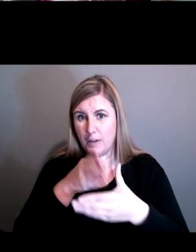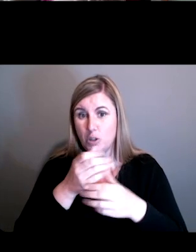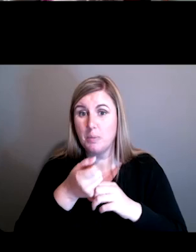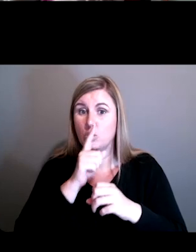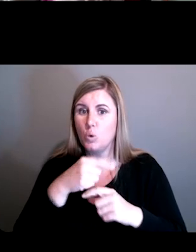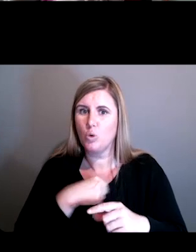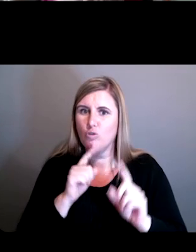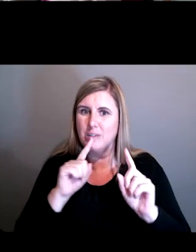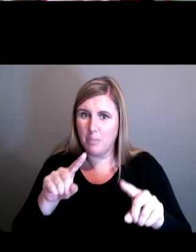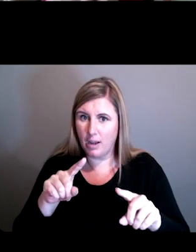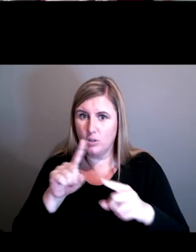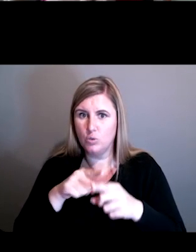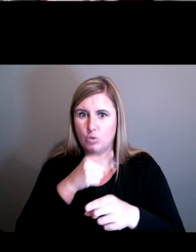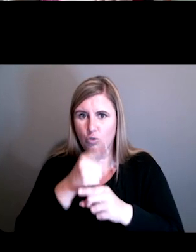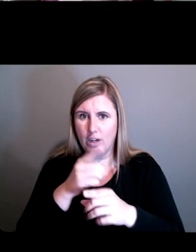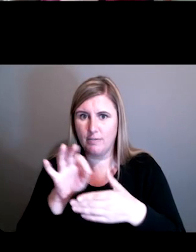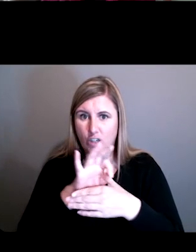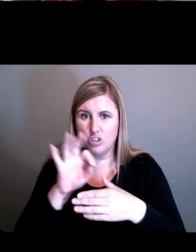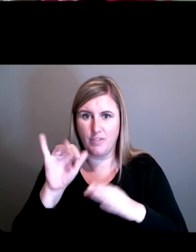correct function of the behavior.